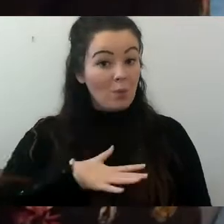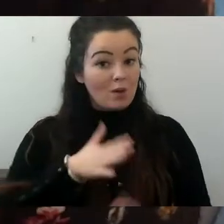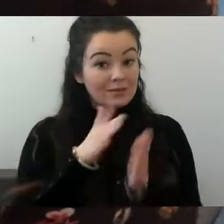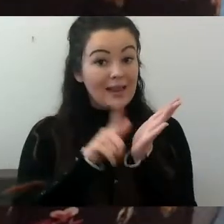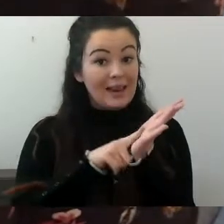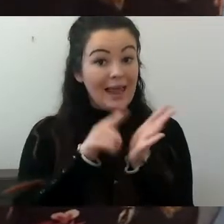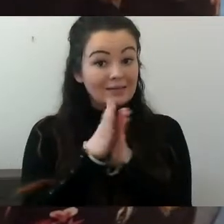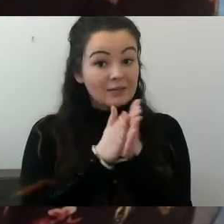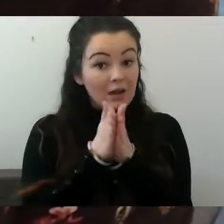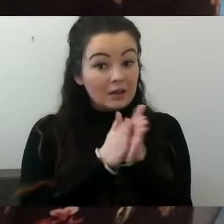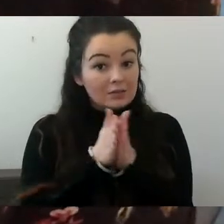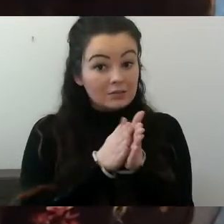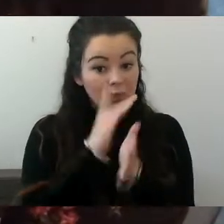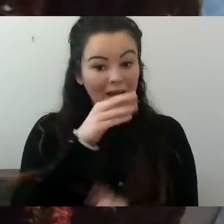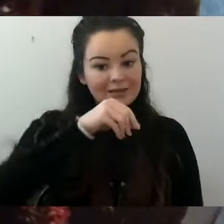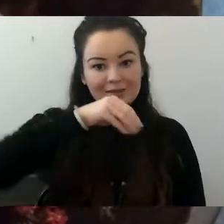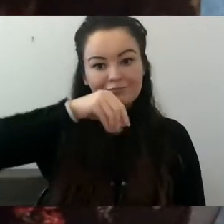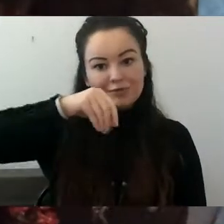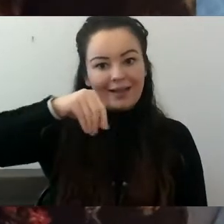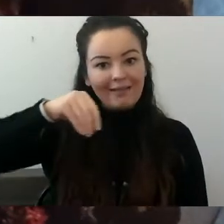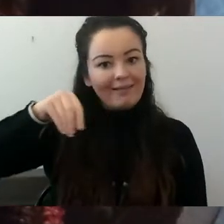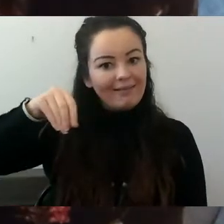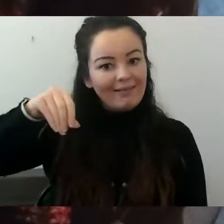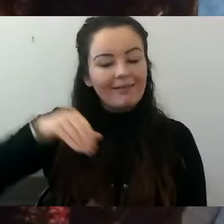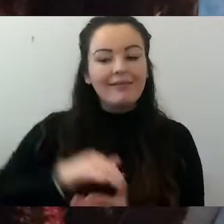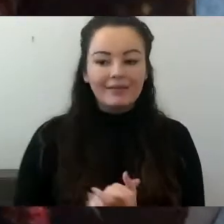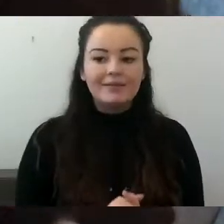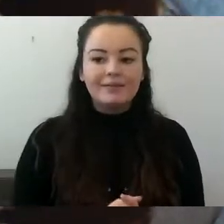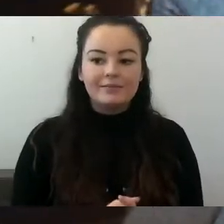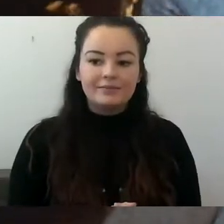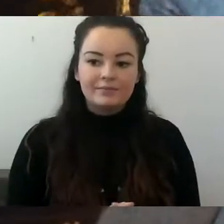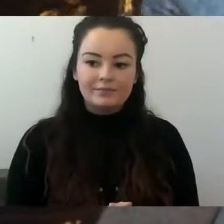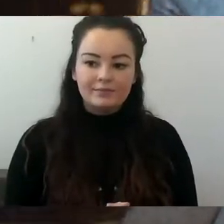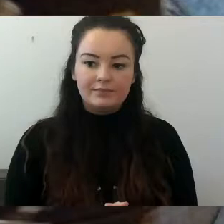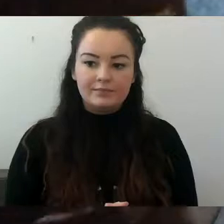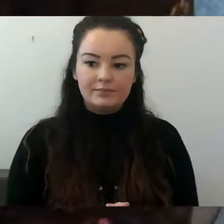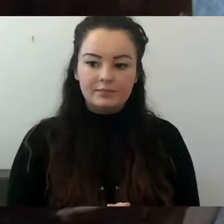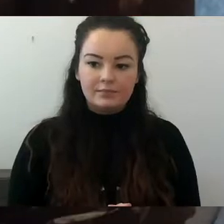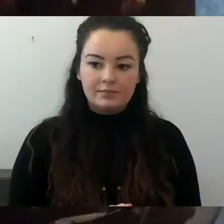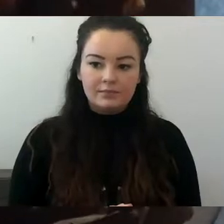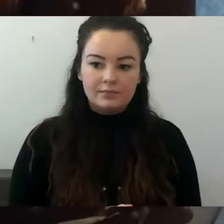Like I say, if you want to do lentils, for example, you can just sprinkle it on.